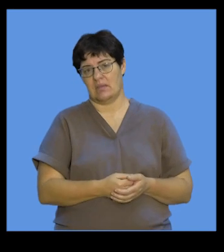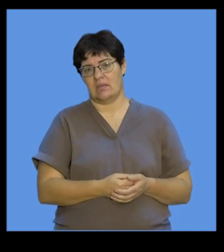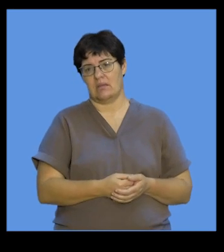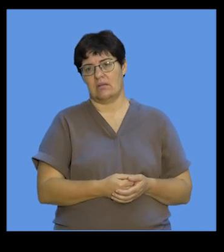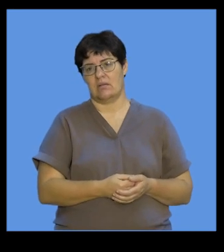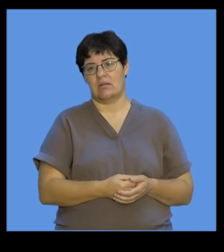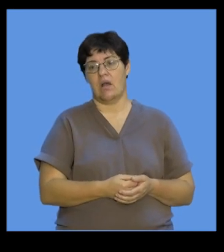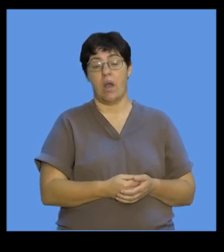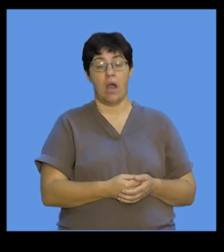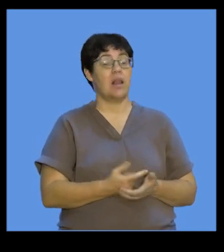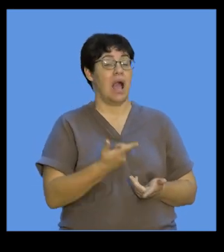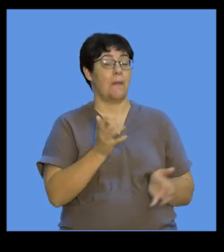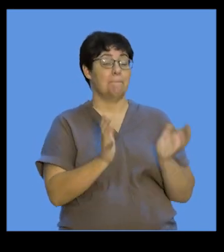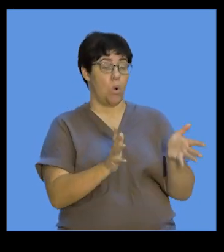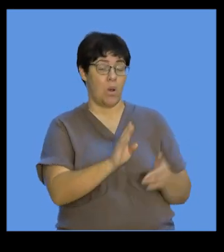ball.